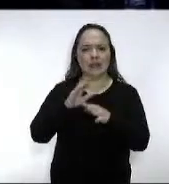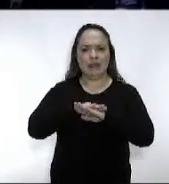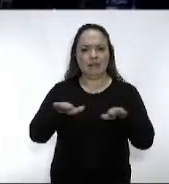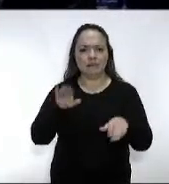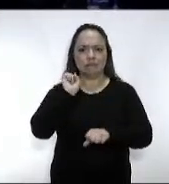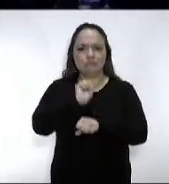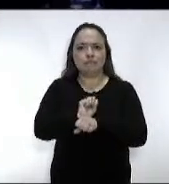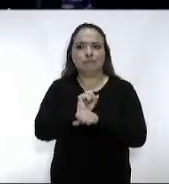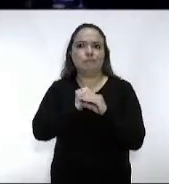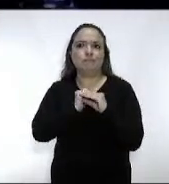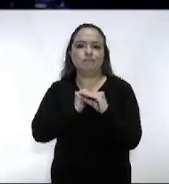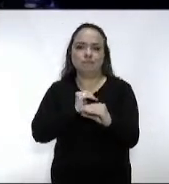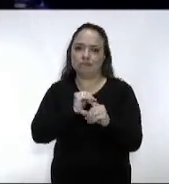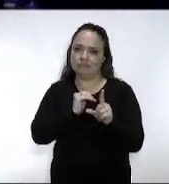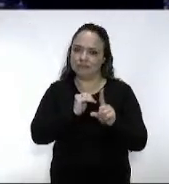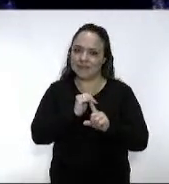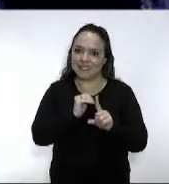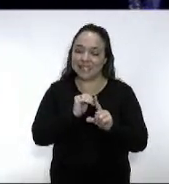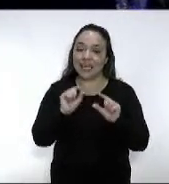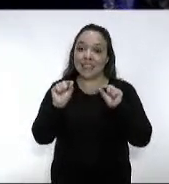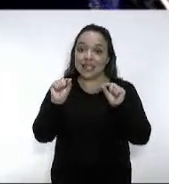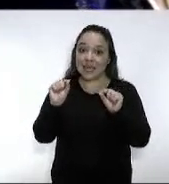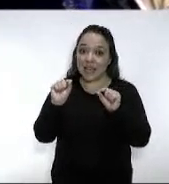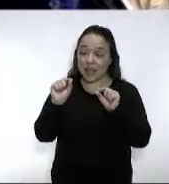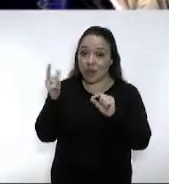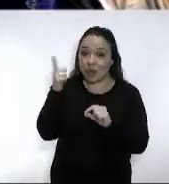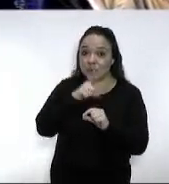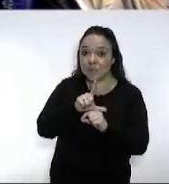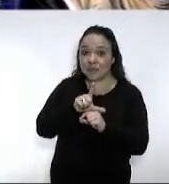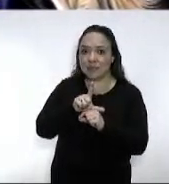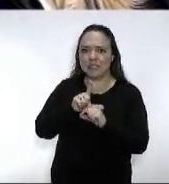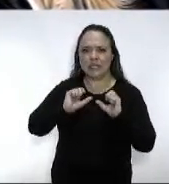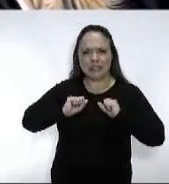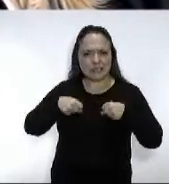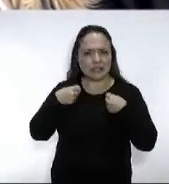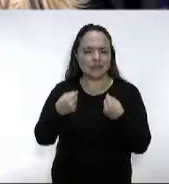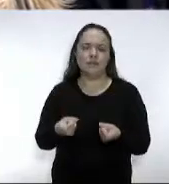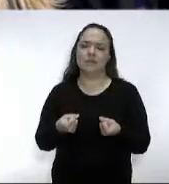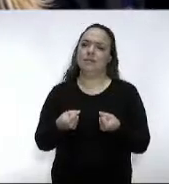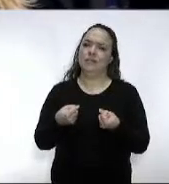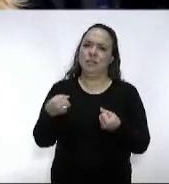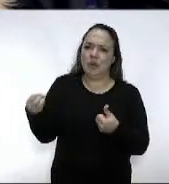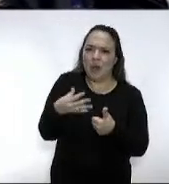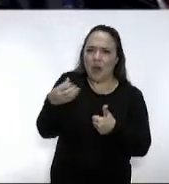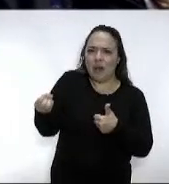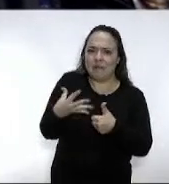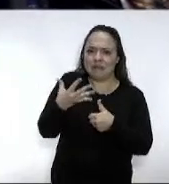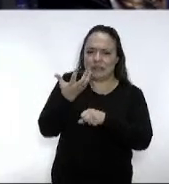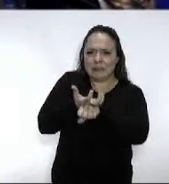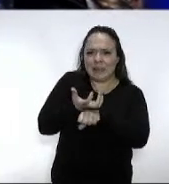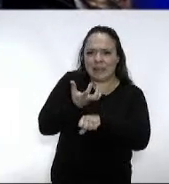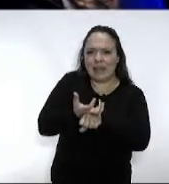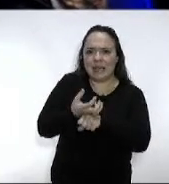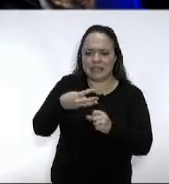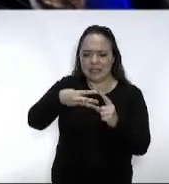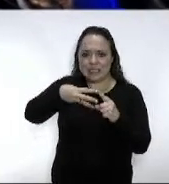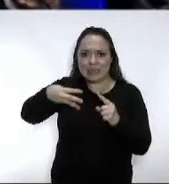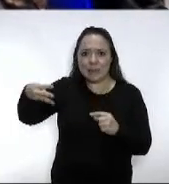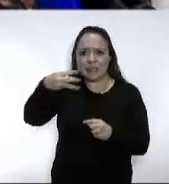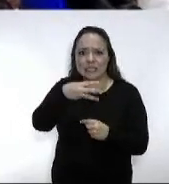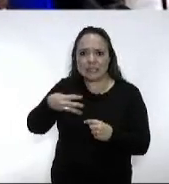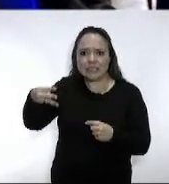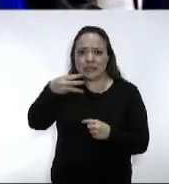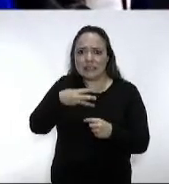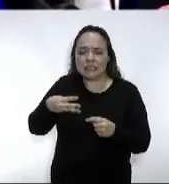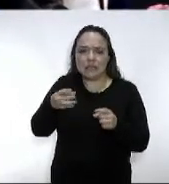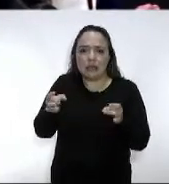American Academy is a program for curious people, proactive, that don't like to not do anything. And